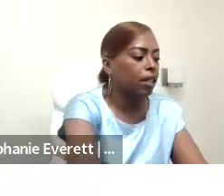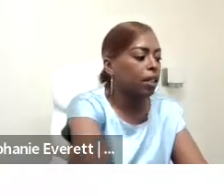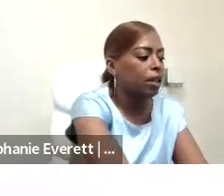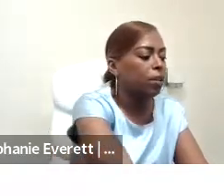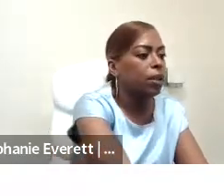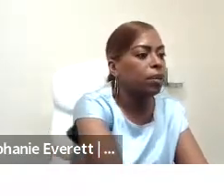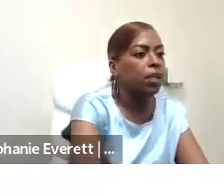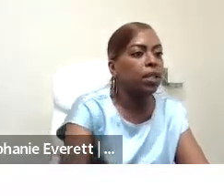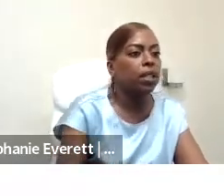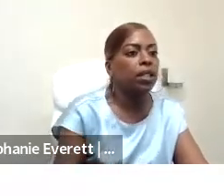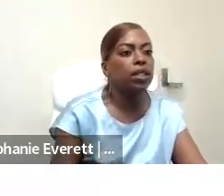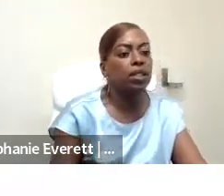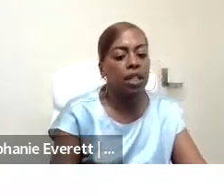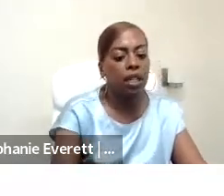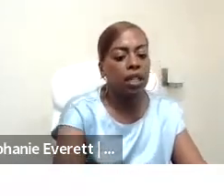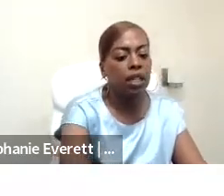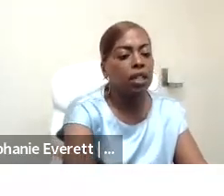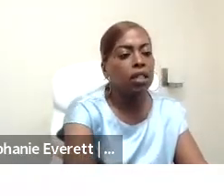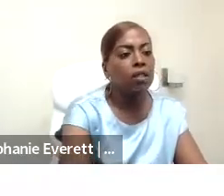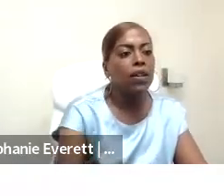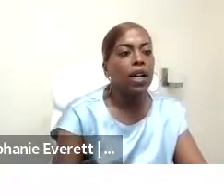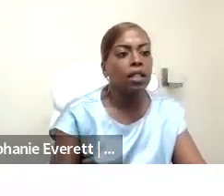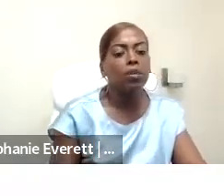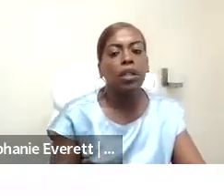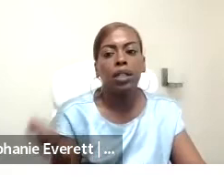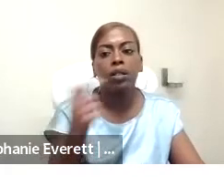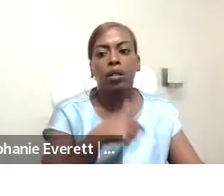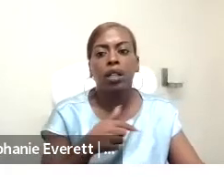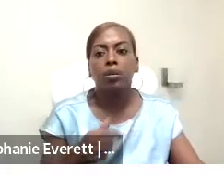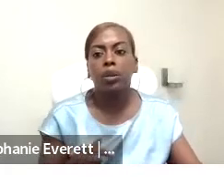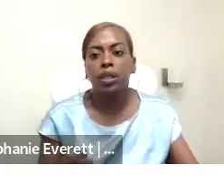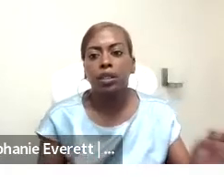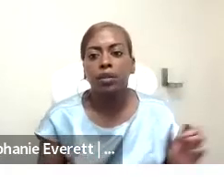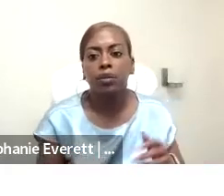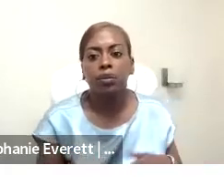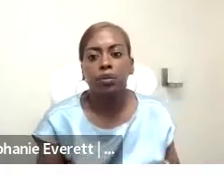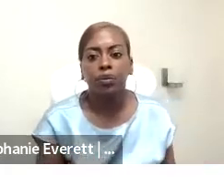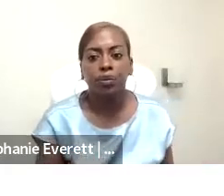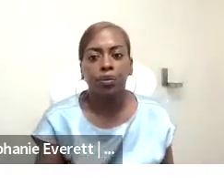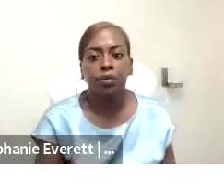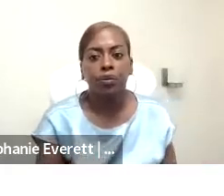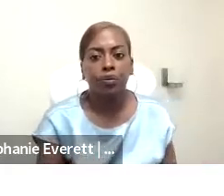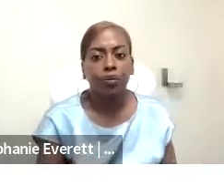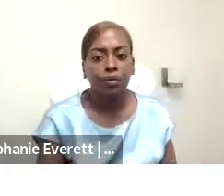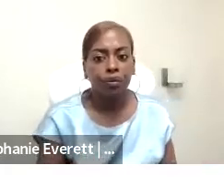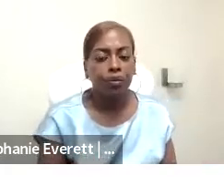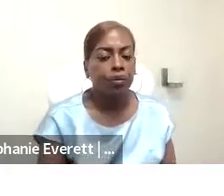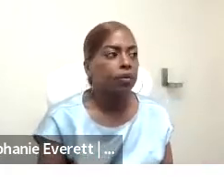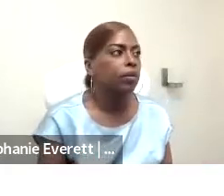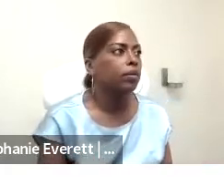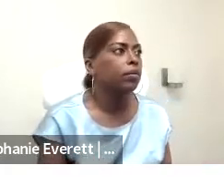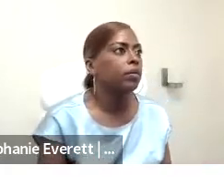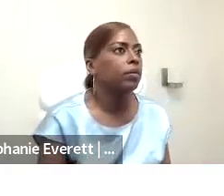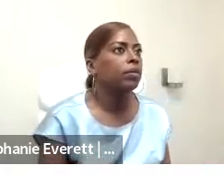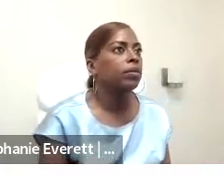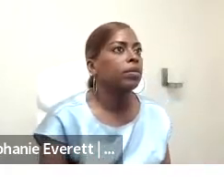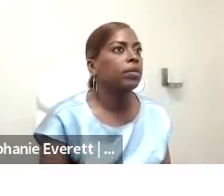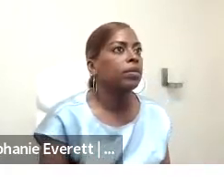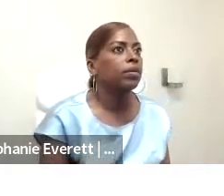find that BPD does say to file a complaint, you can come to us. Good.